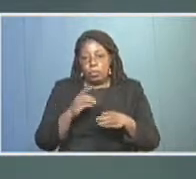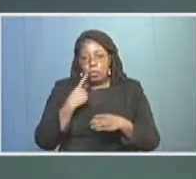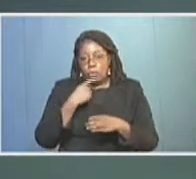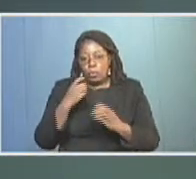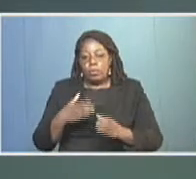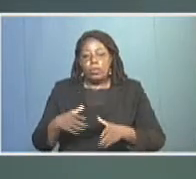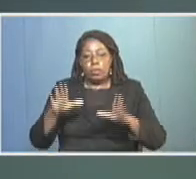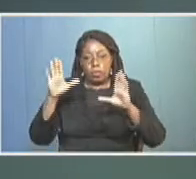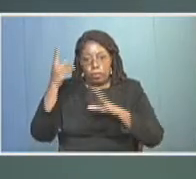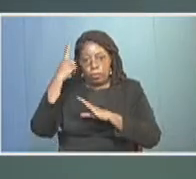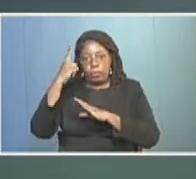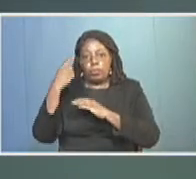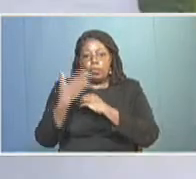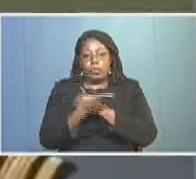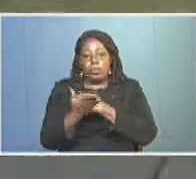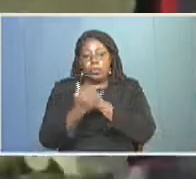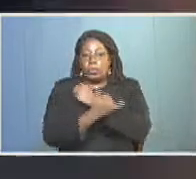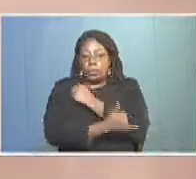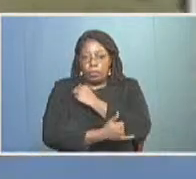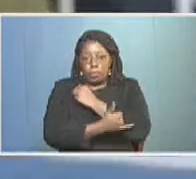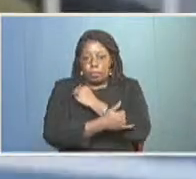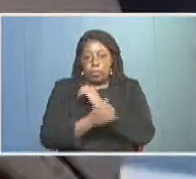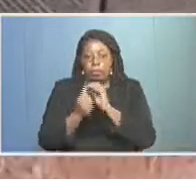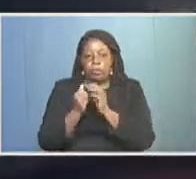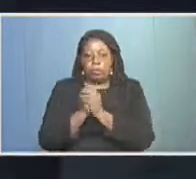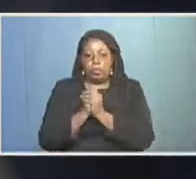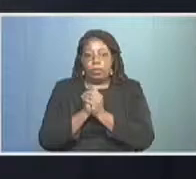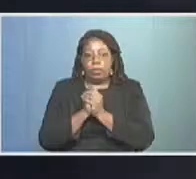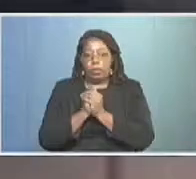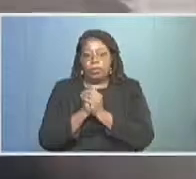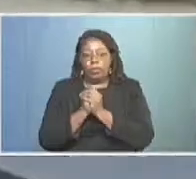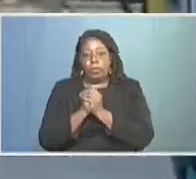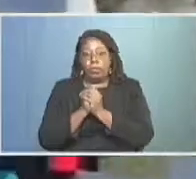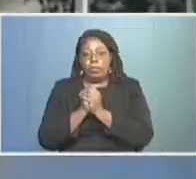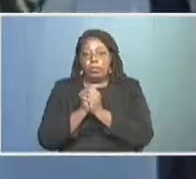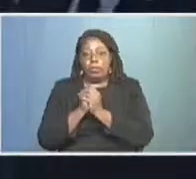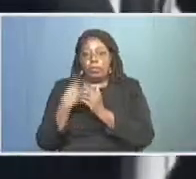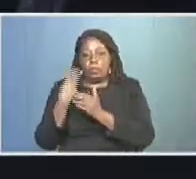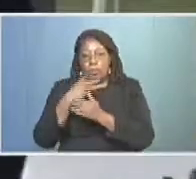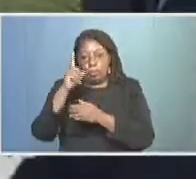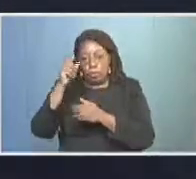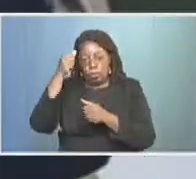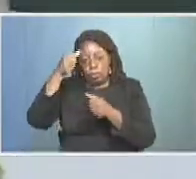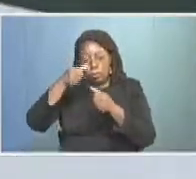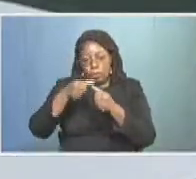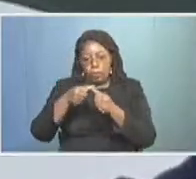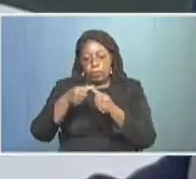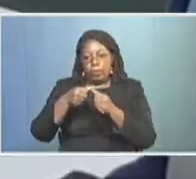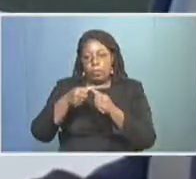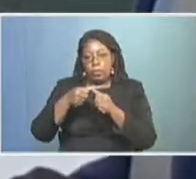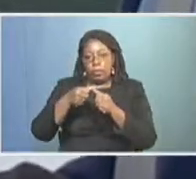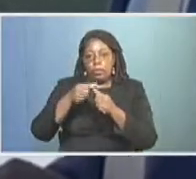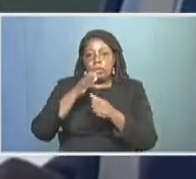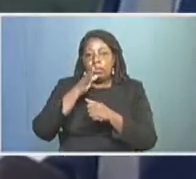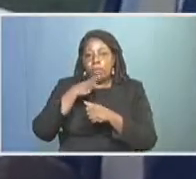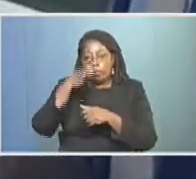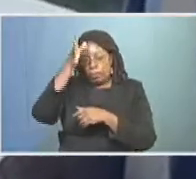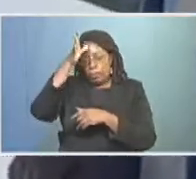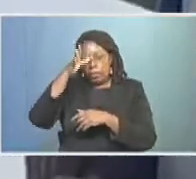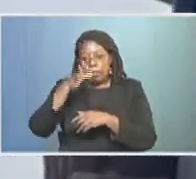sacrifice for country. We give you thanks as we remember the men and women who have sacrificed their lives for our